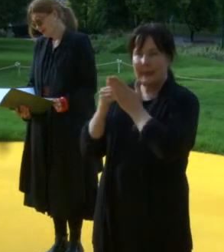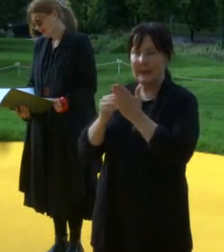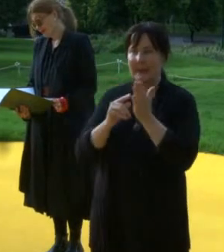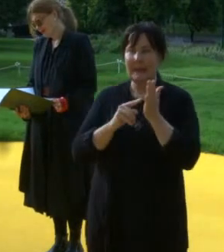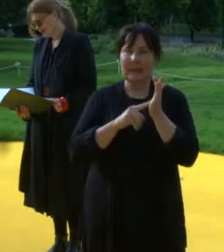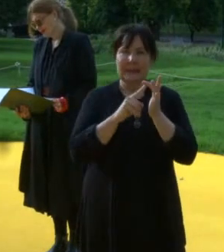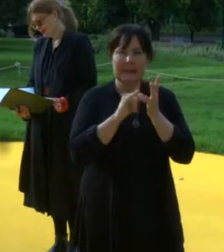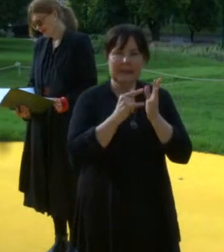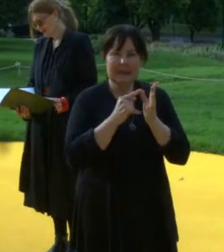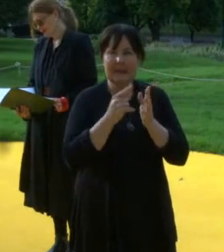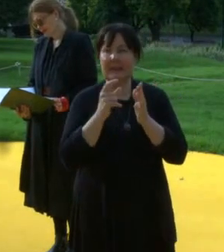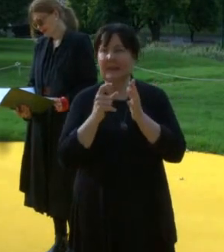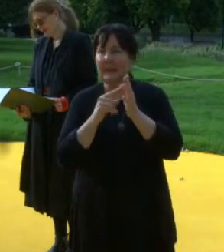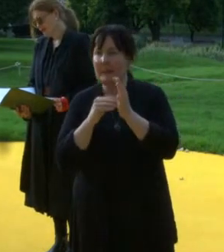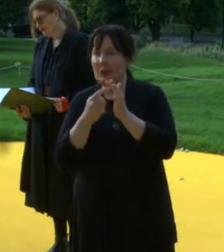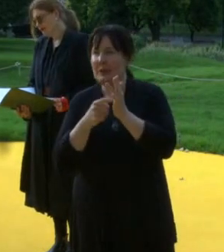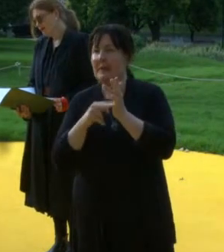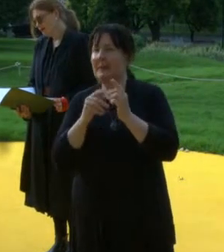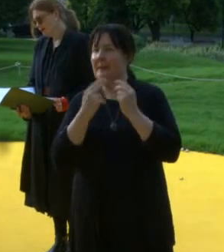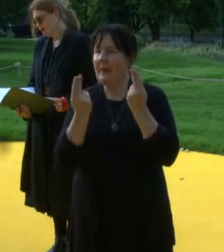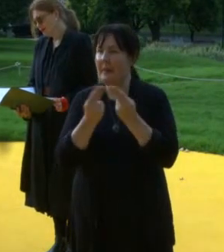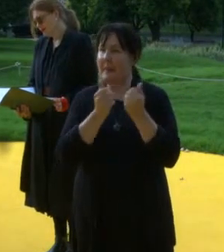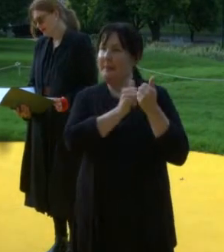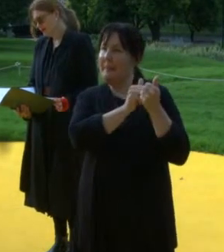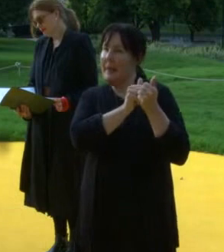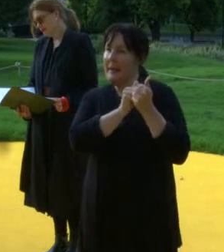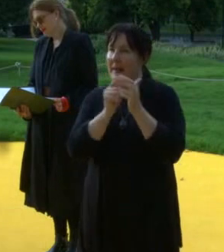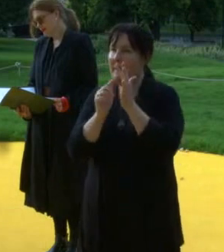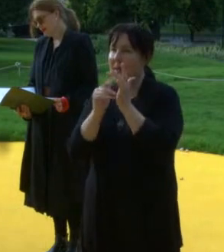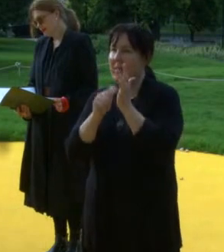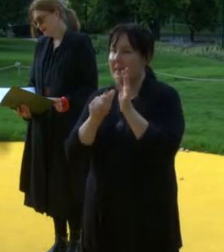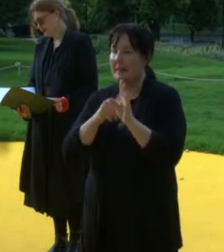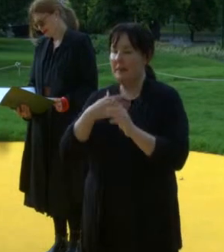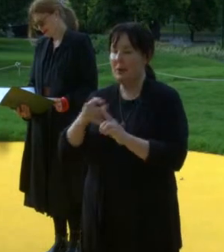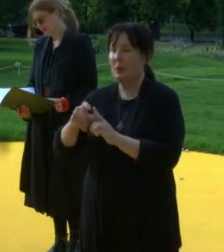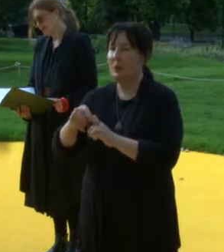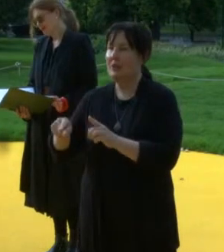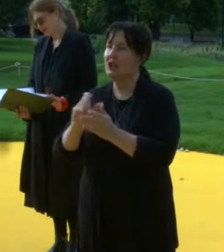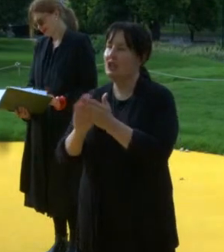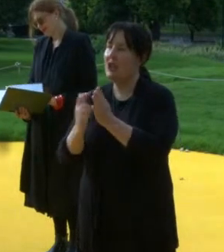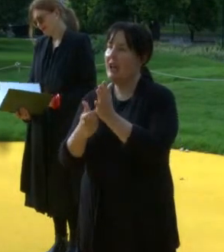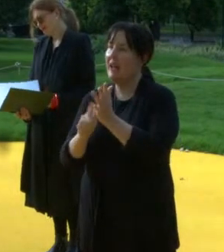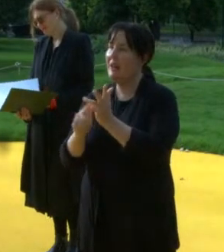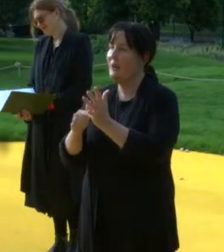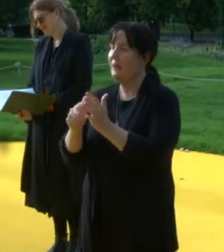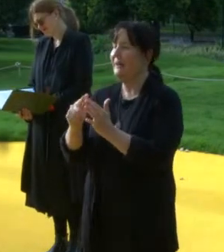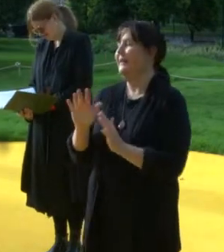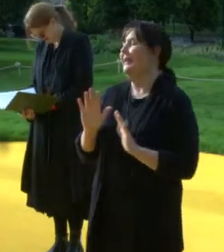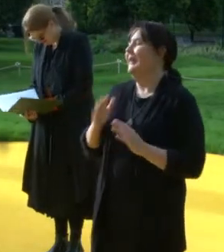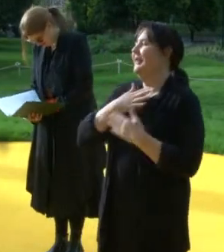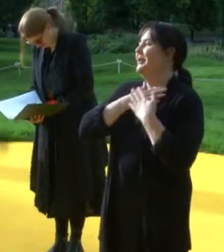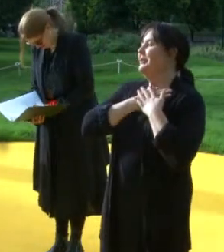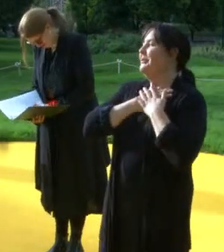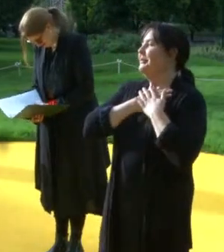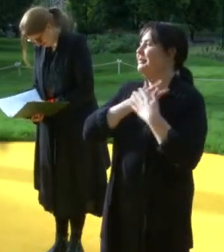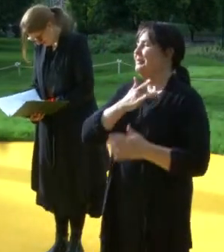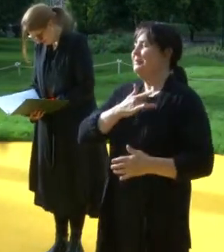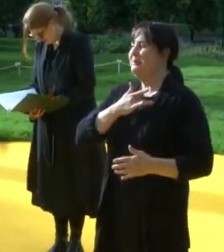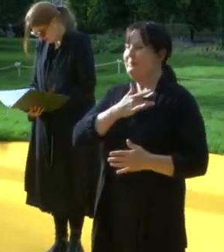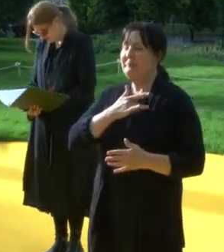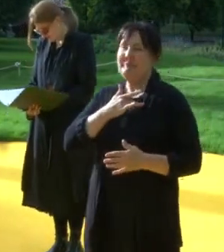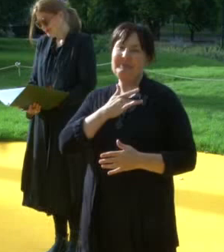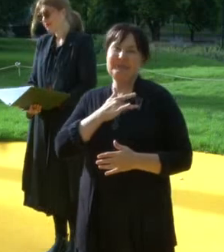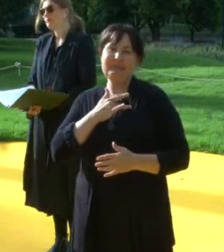family, but especially my partner Emily, and also my daughter Charlotte. Oh no. Doing a